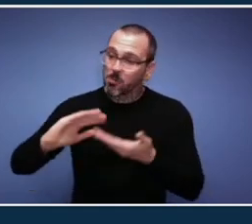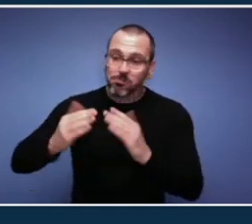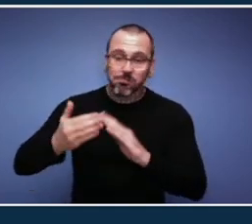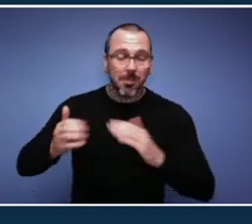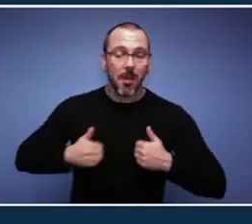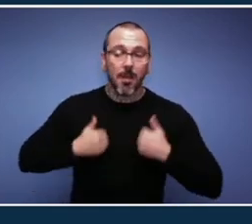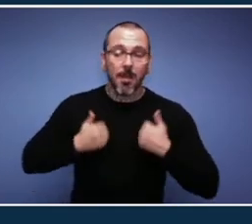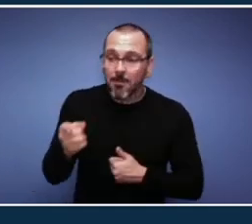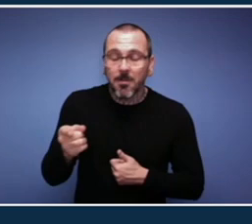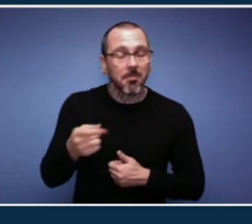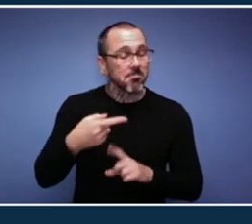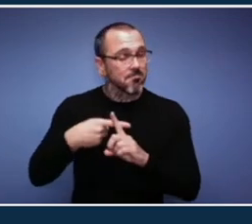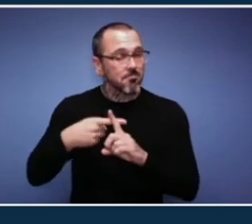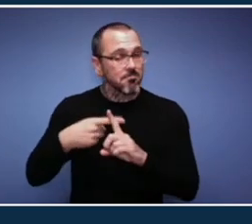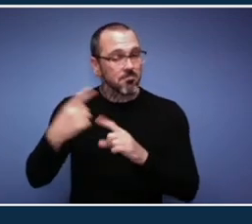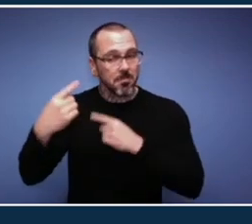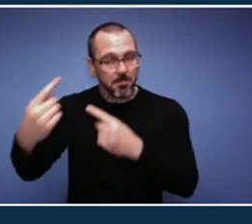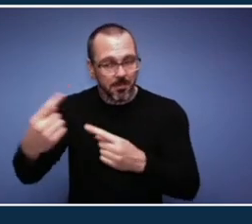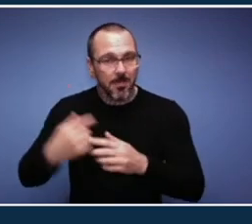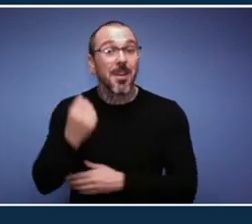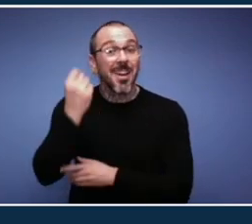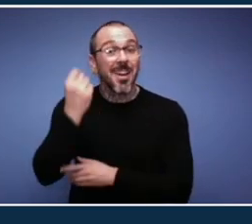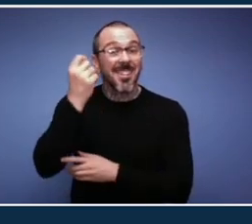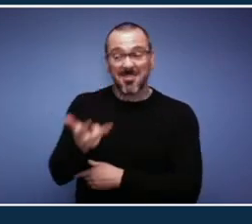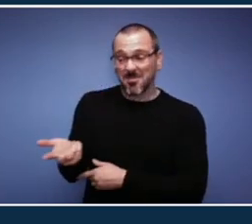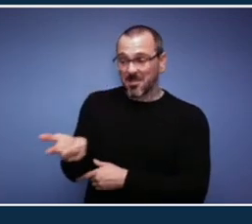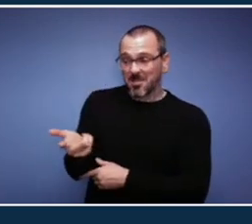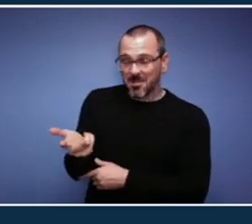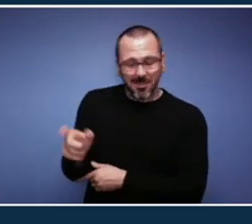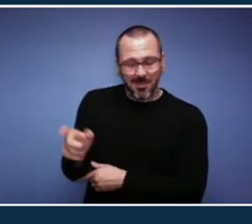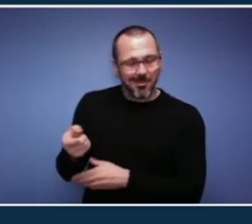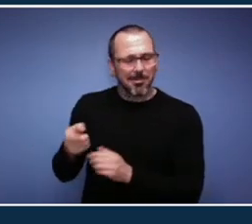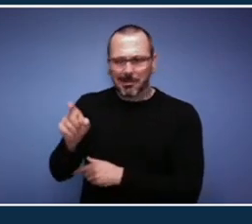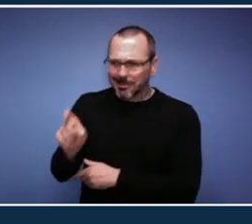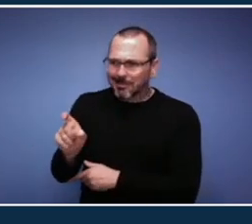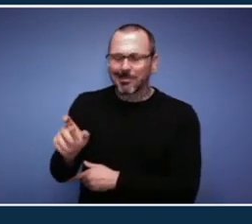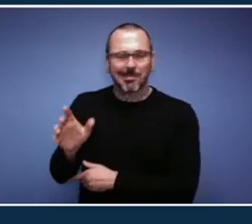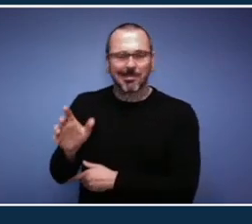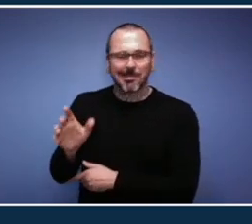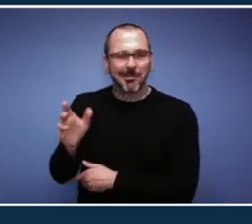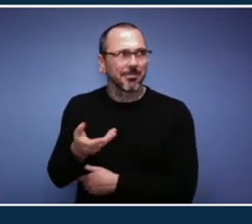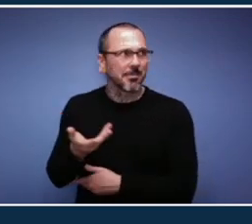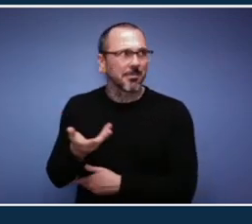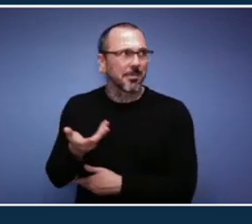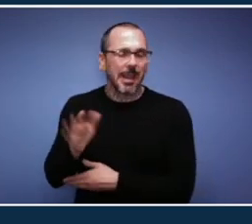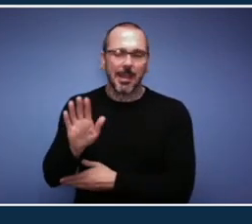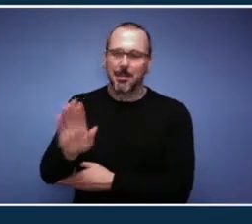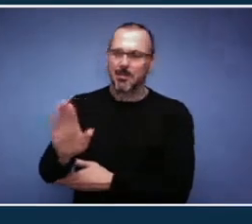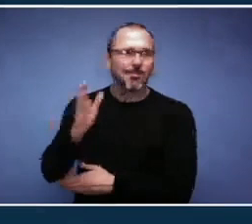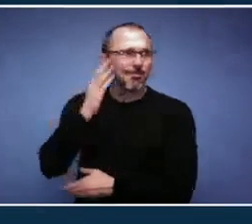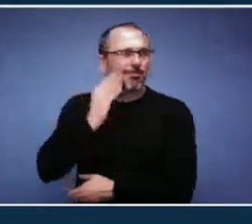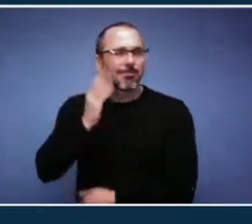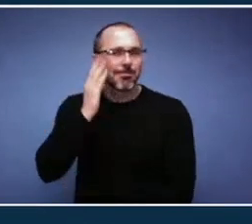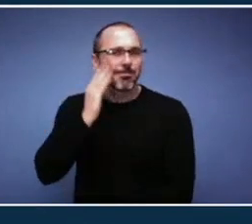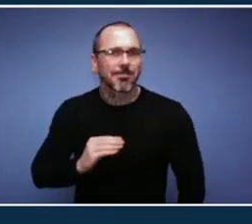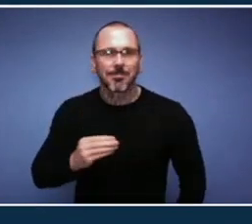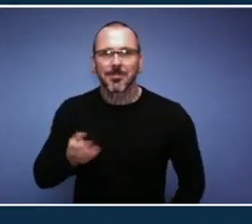we spent time in psychiatric wards, even though they were